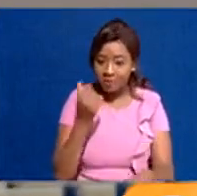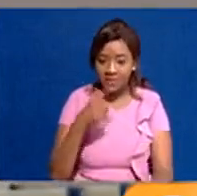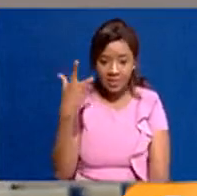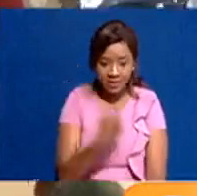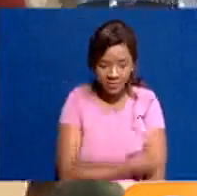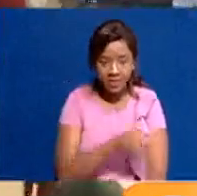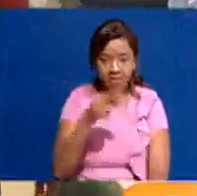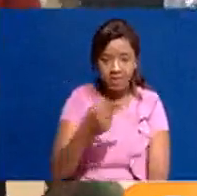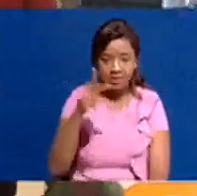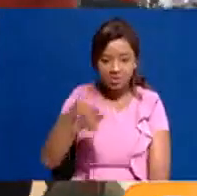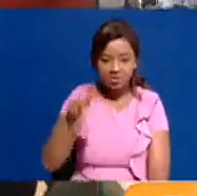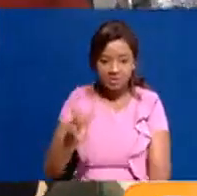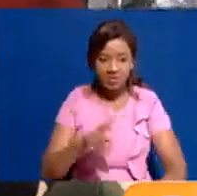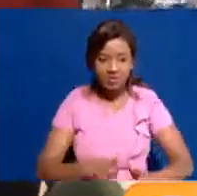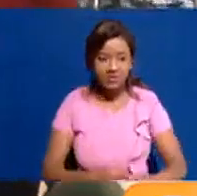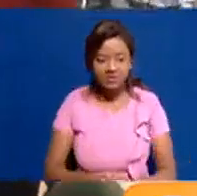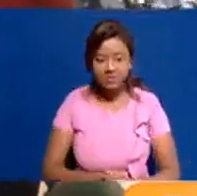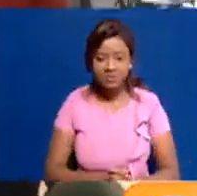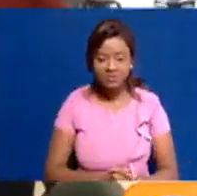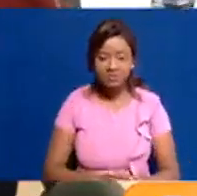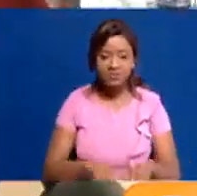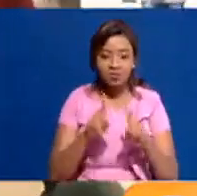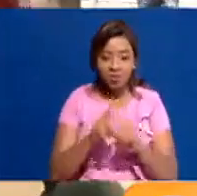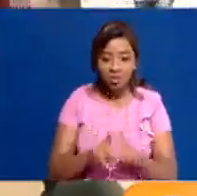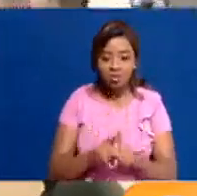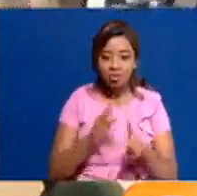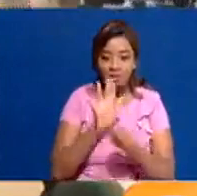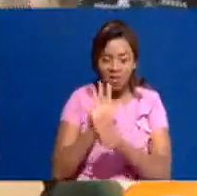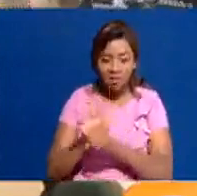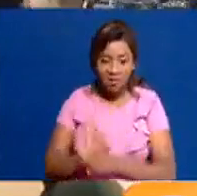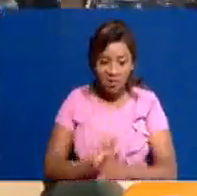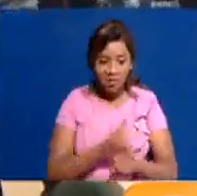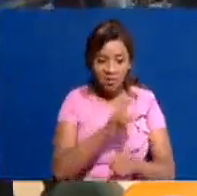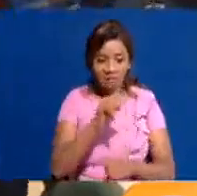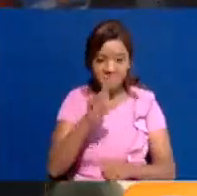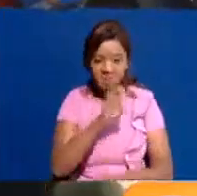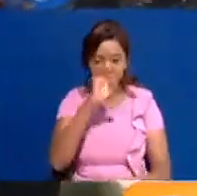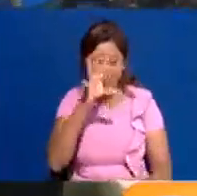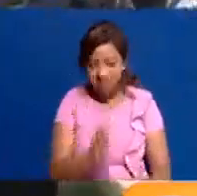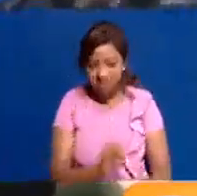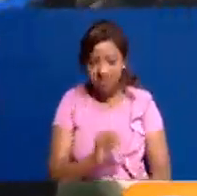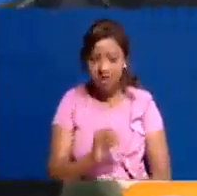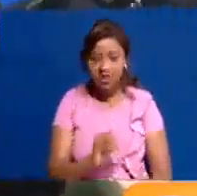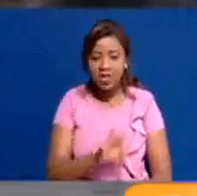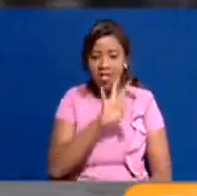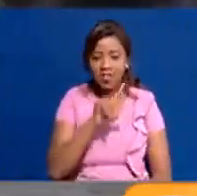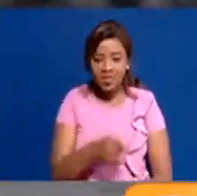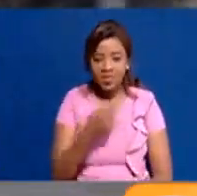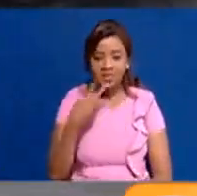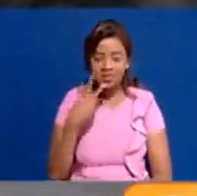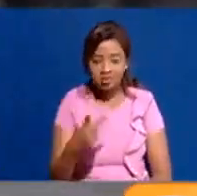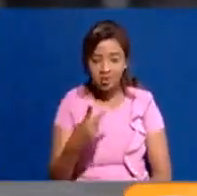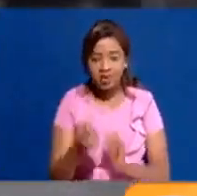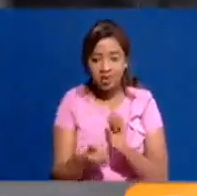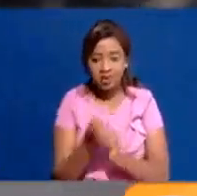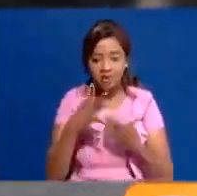Control Program, Kenya has the highest burden of cancer-related mortalities across East Africa, with